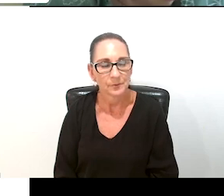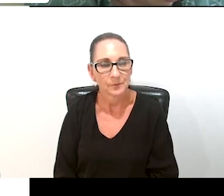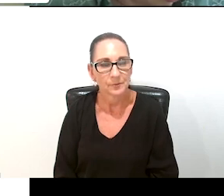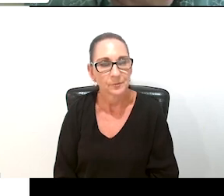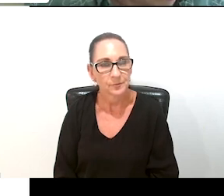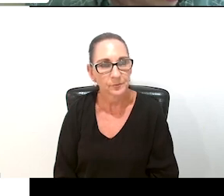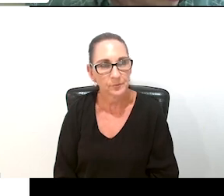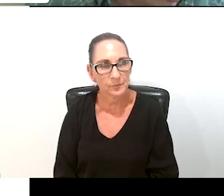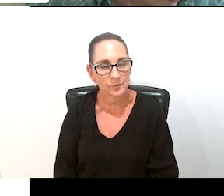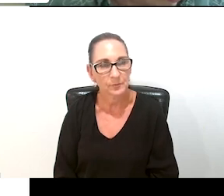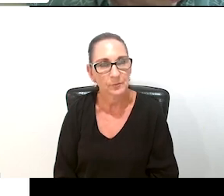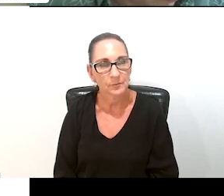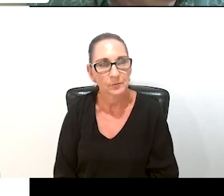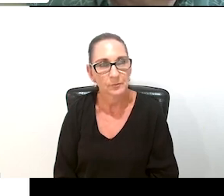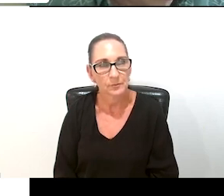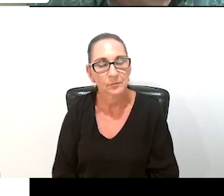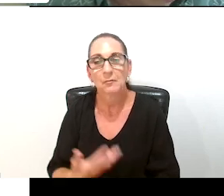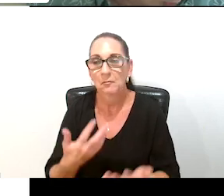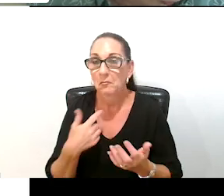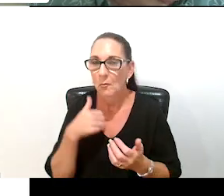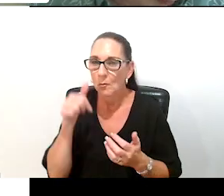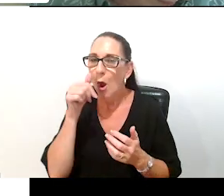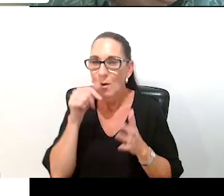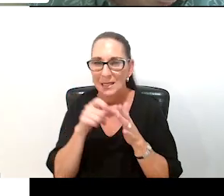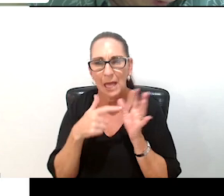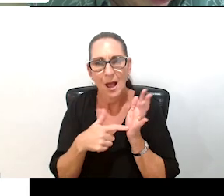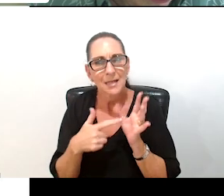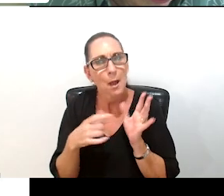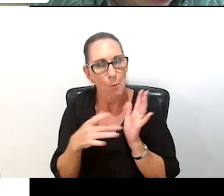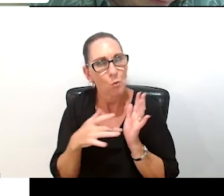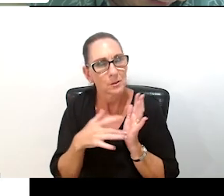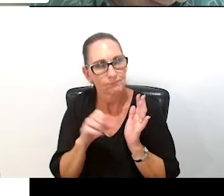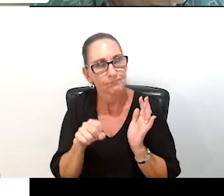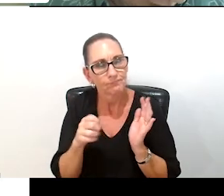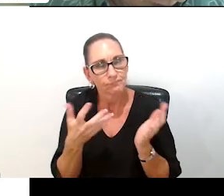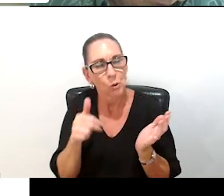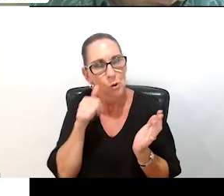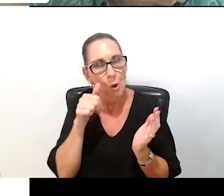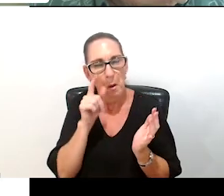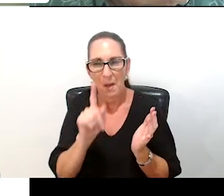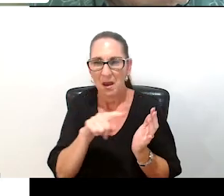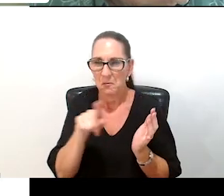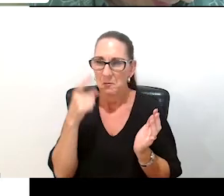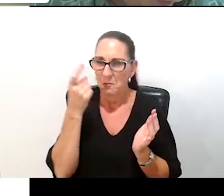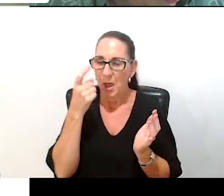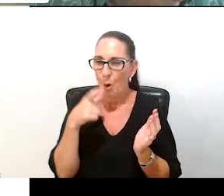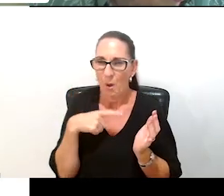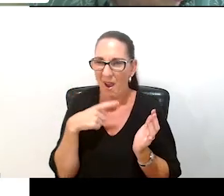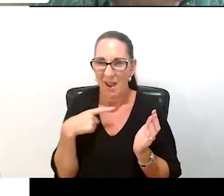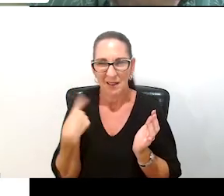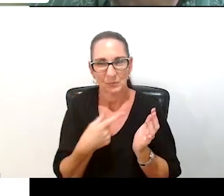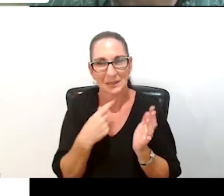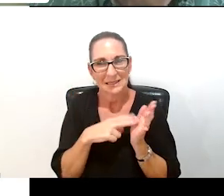So I know data is important, but why do we